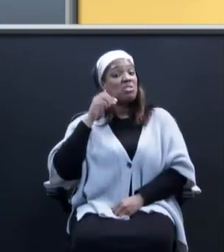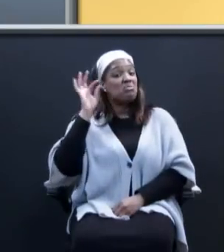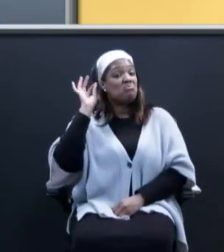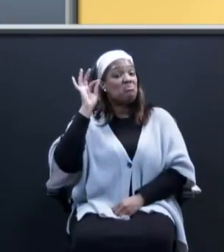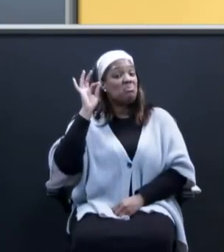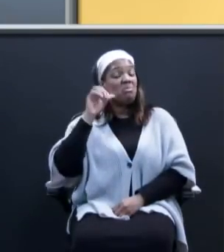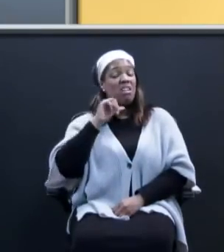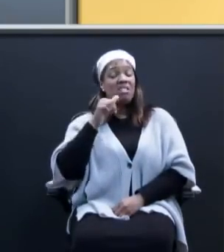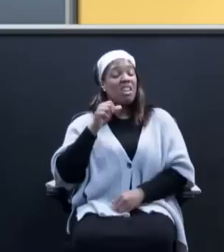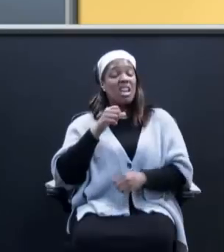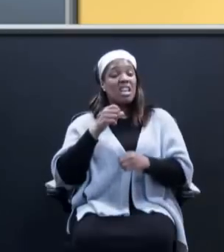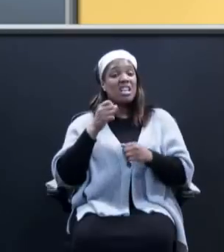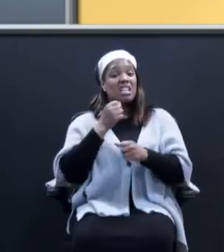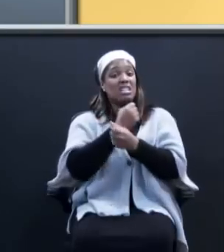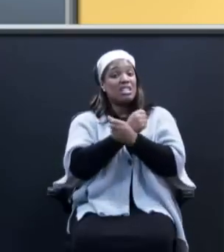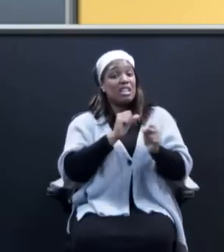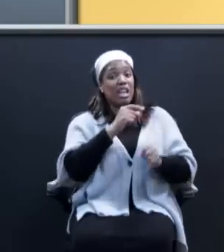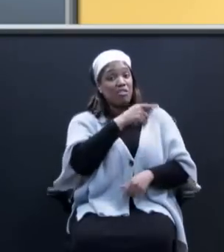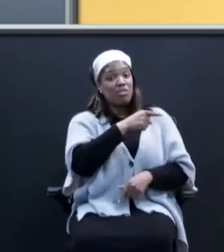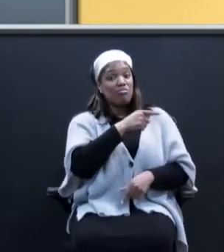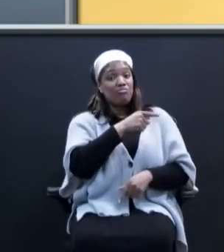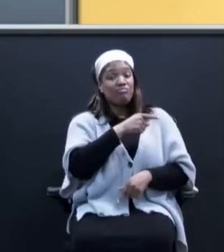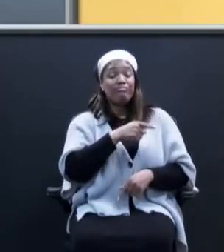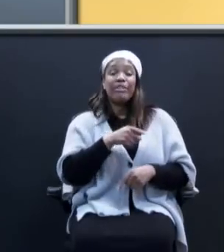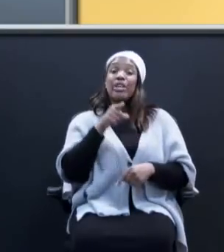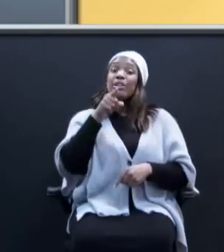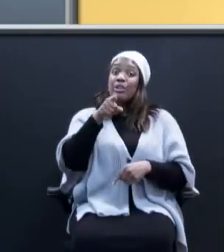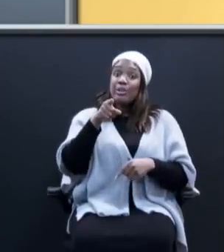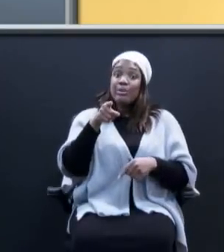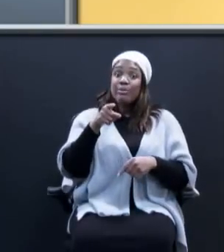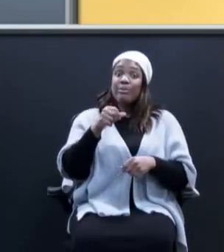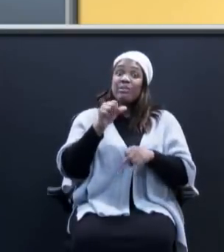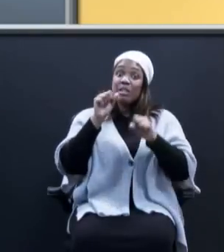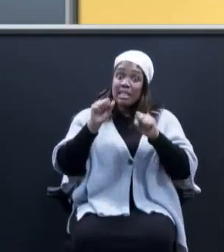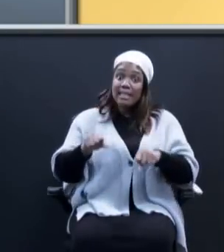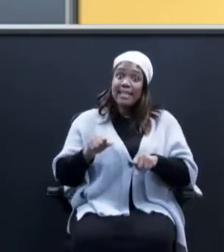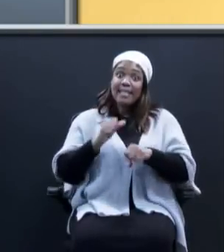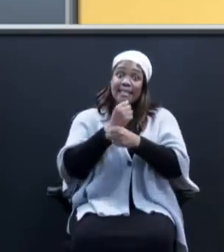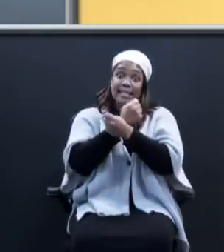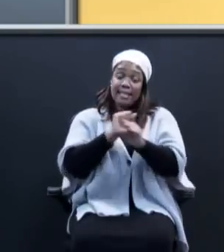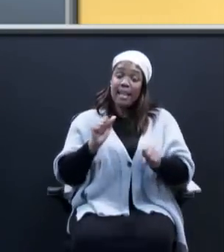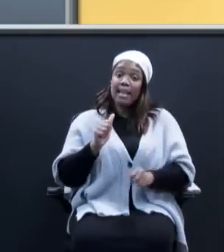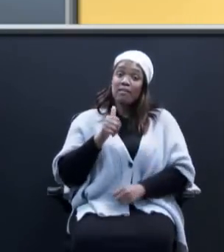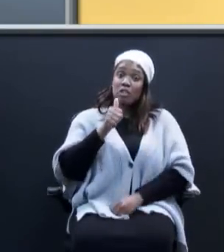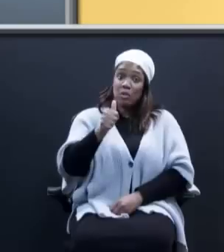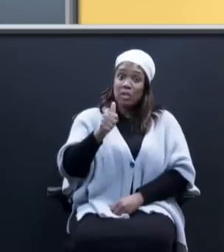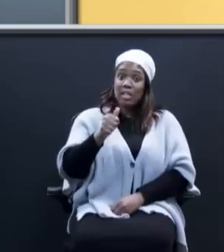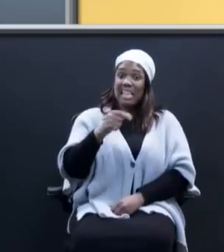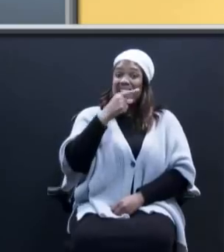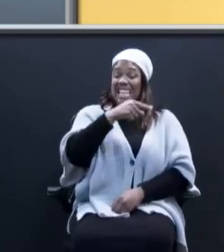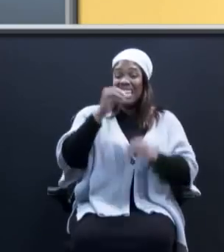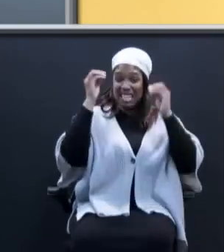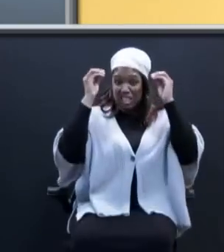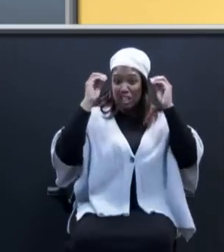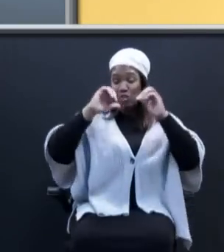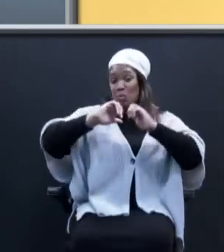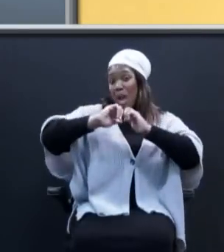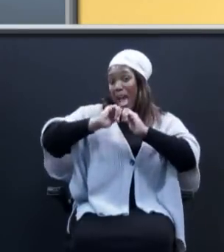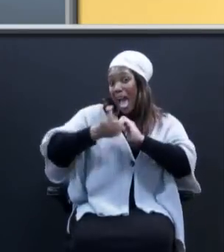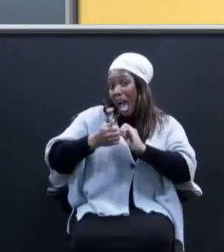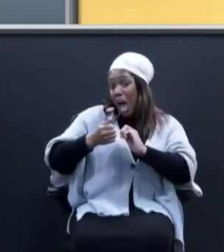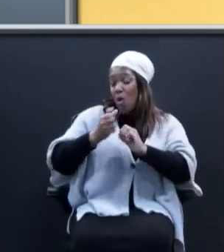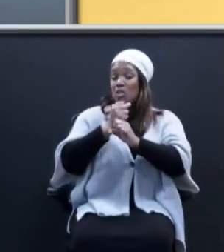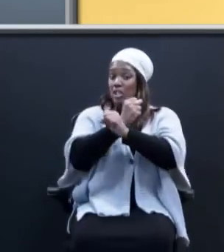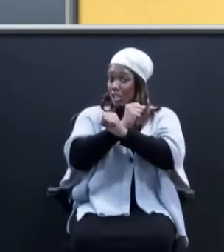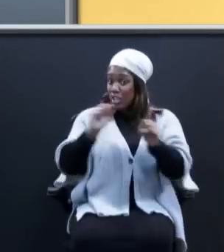only one that can deliver you. Only thing I can do is teach you how to deliver you. And that's